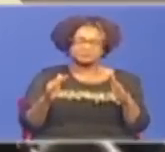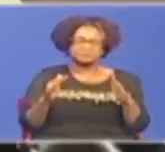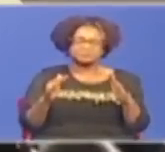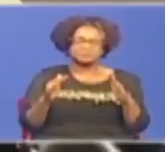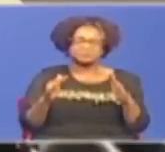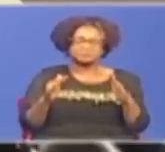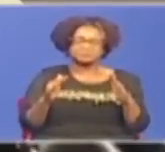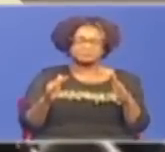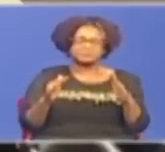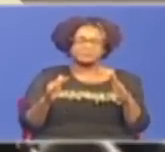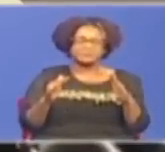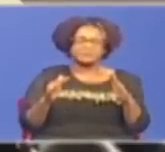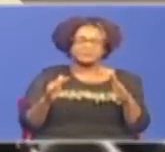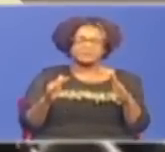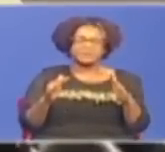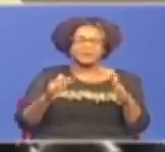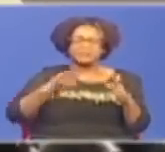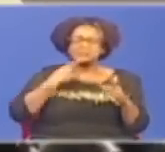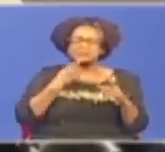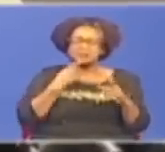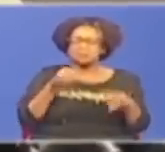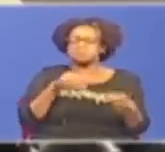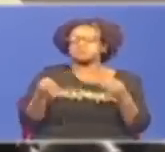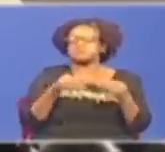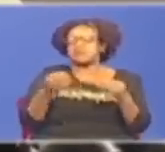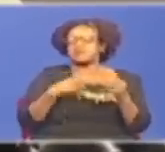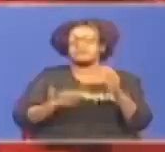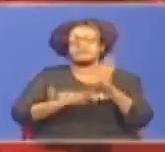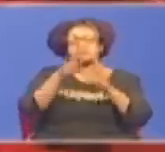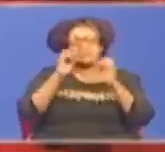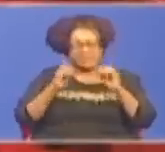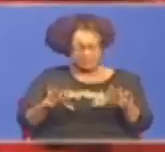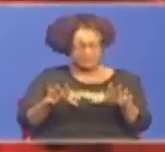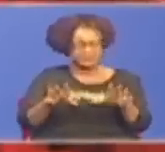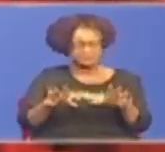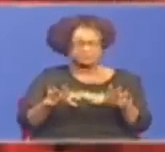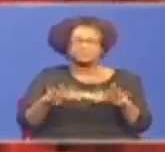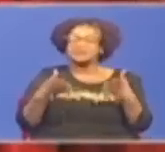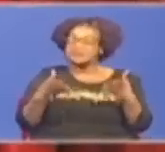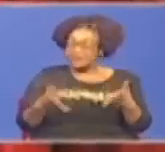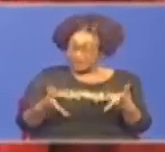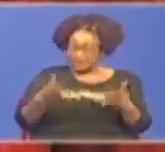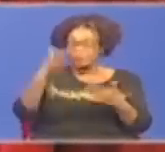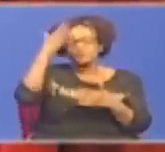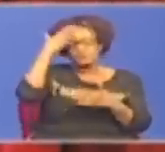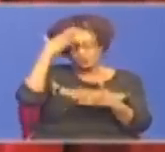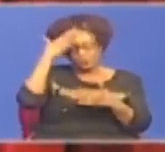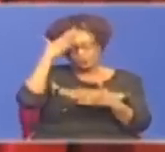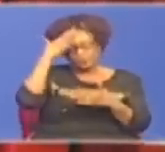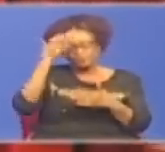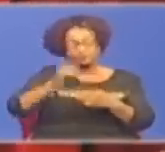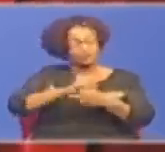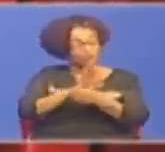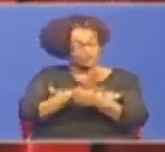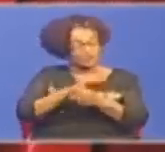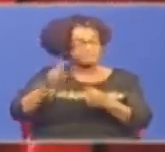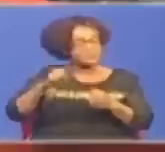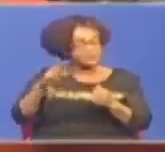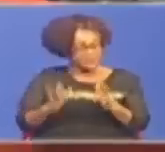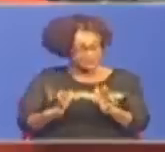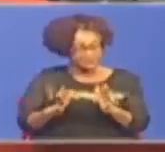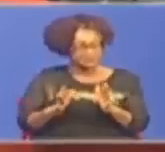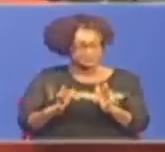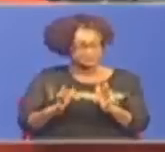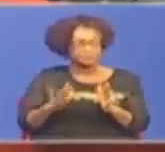Anaandika vitu vingine chafu atubusia kuona maendeleo. Now you know. But as far as the COVID-19 millionaire saga goes,